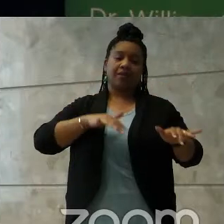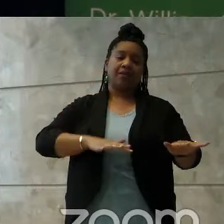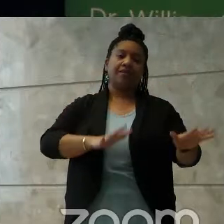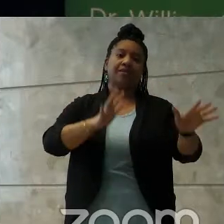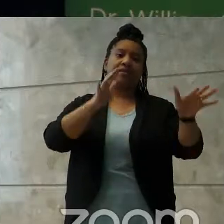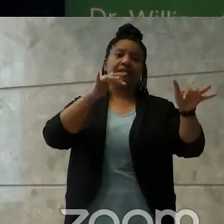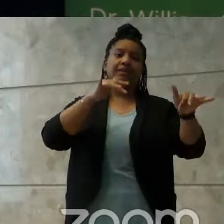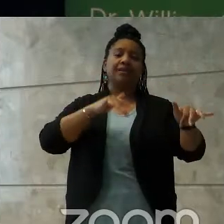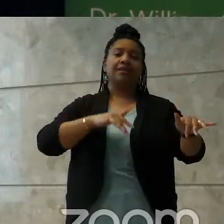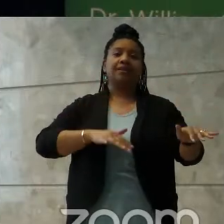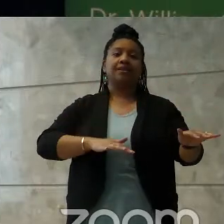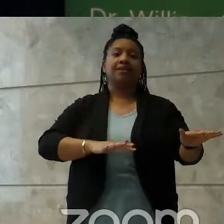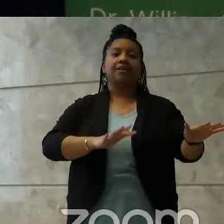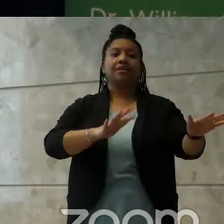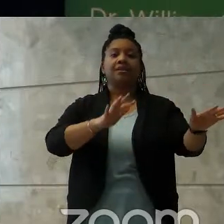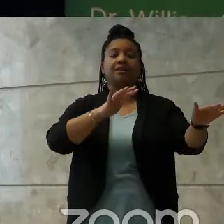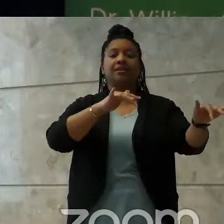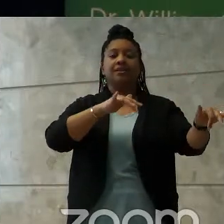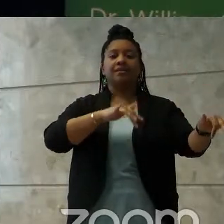rolling sea.